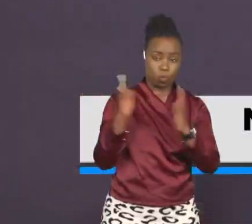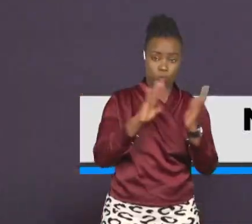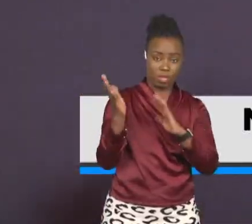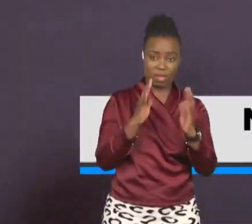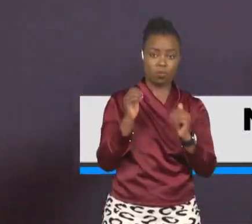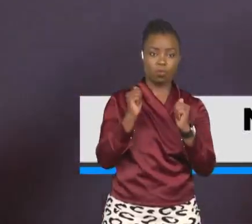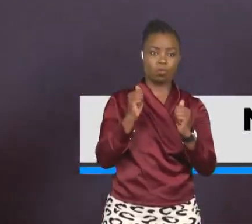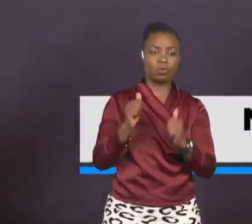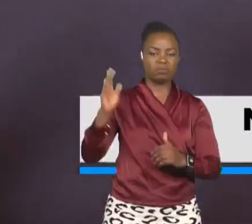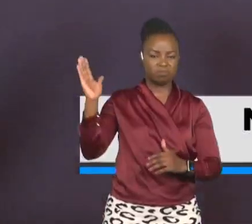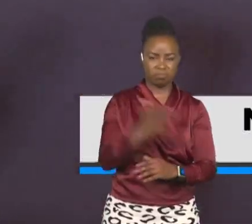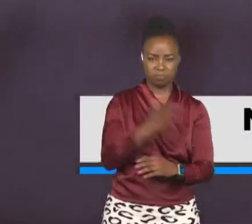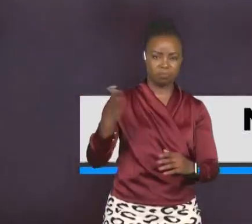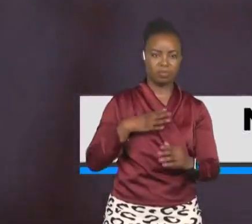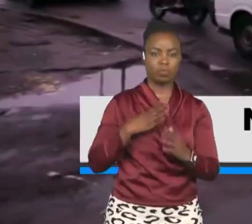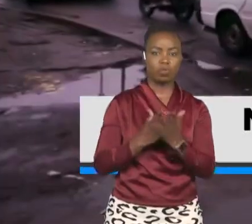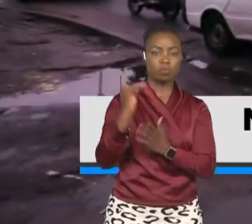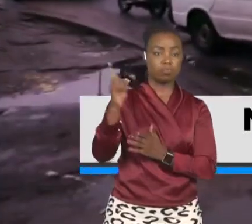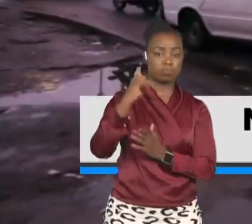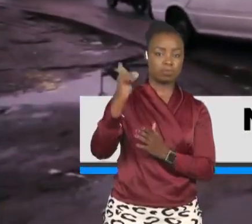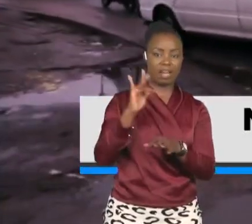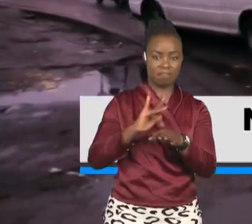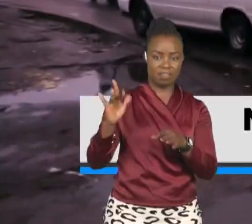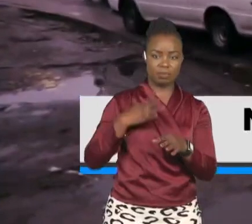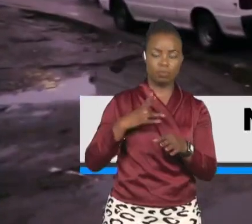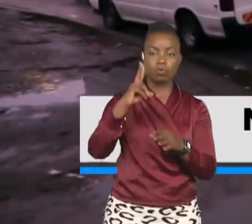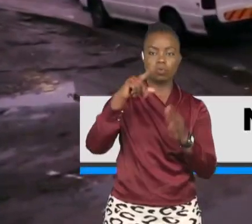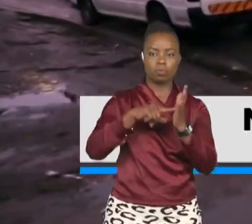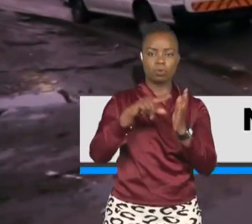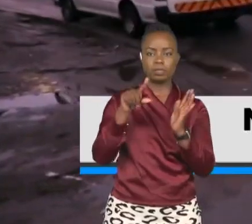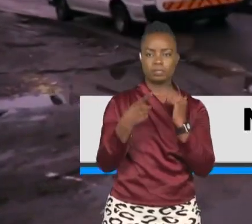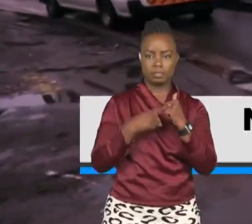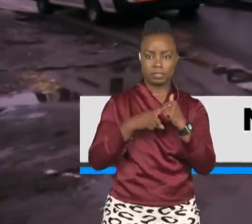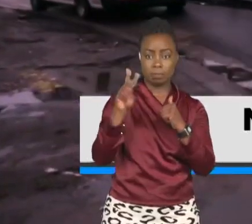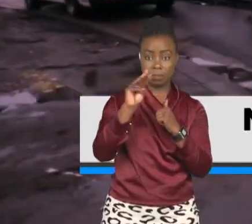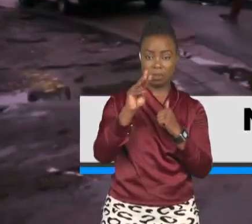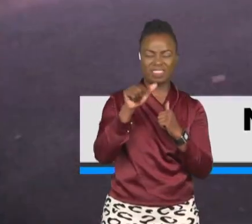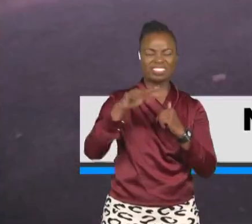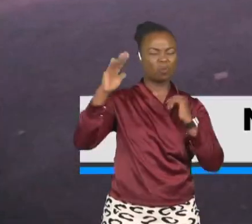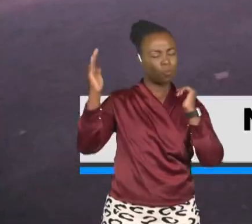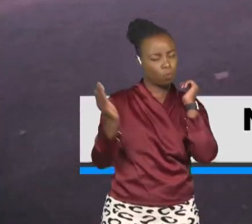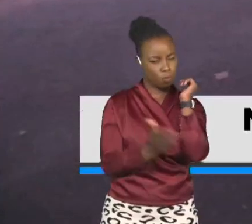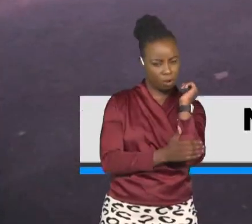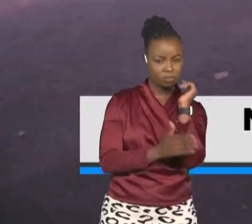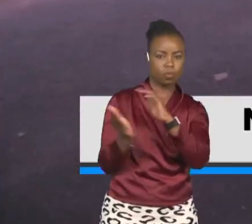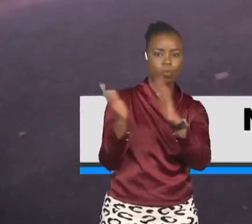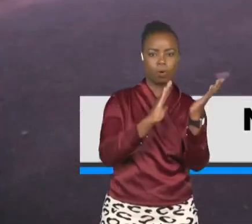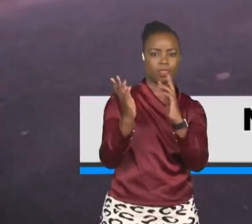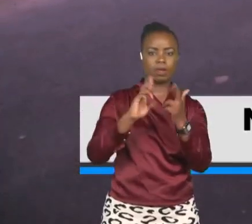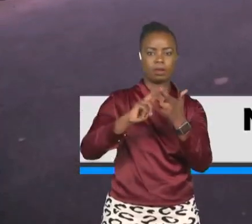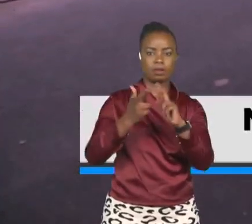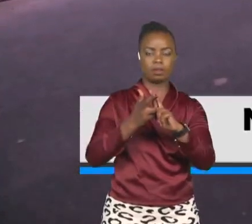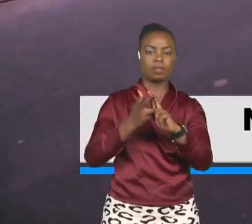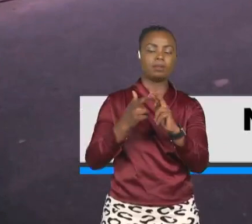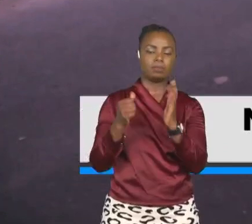across southeastern Africa affected more than 2.6 million people and could rank as one of the worst weather-related disasters recorded